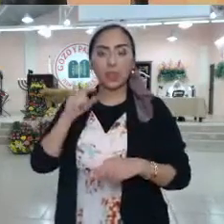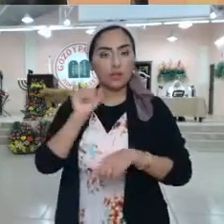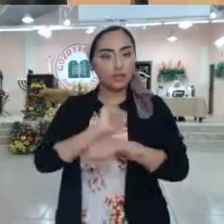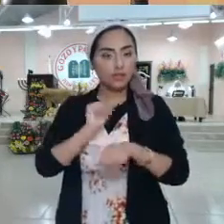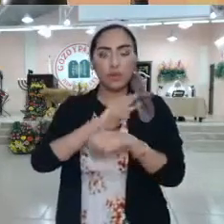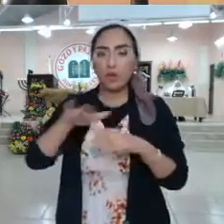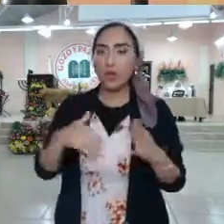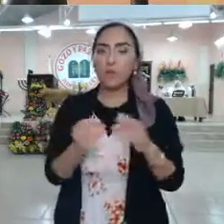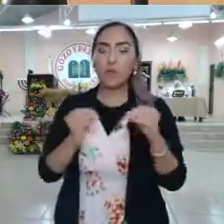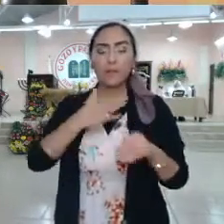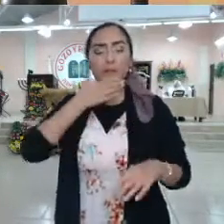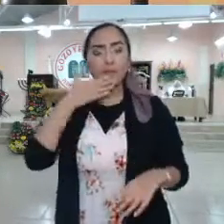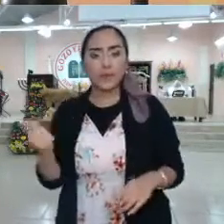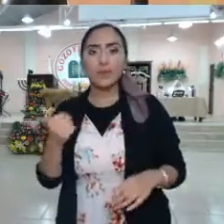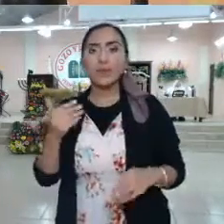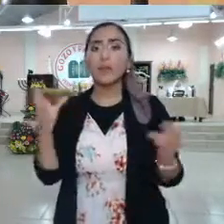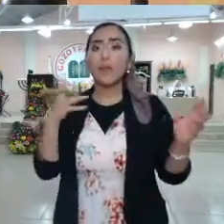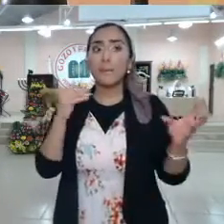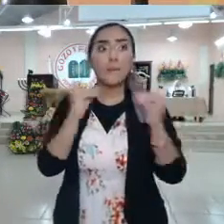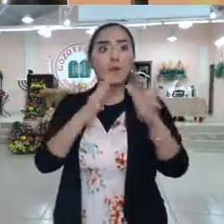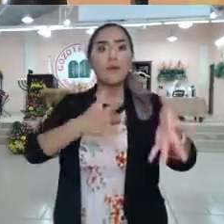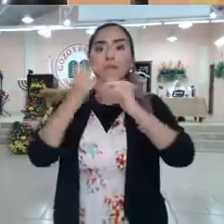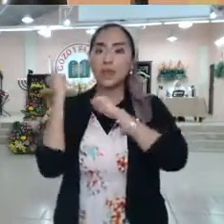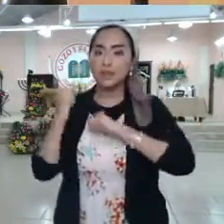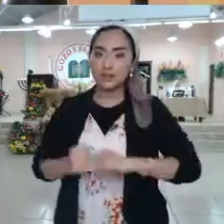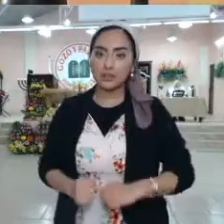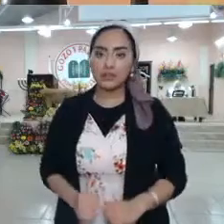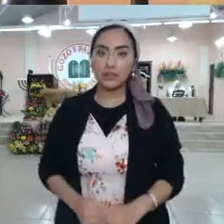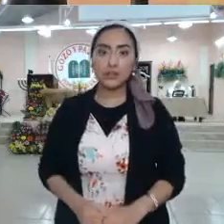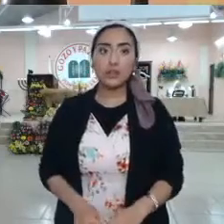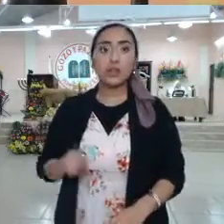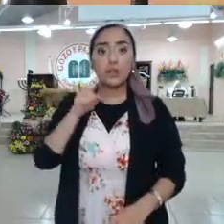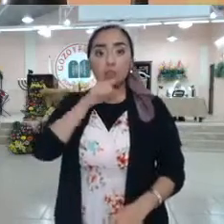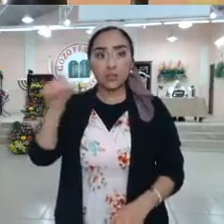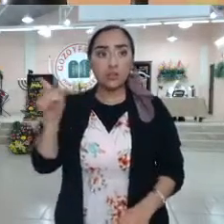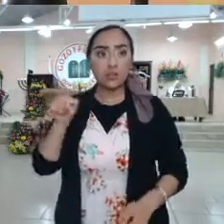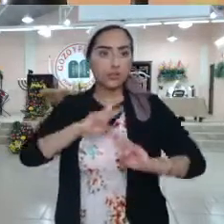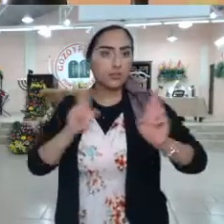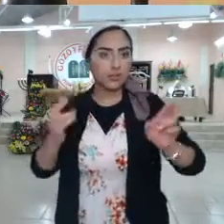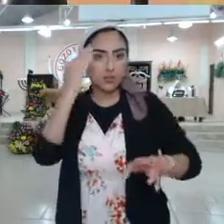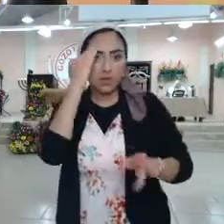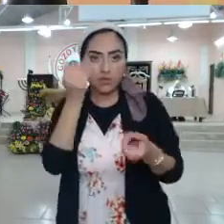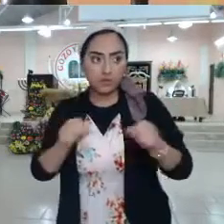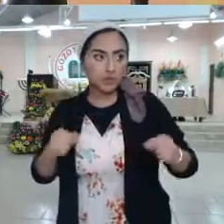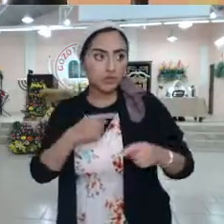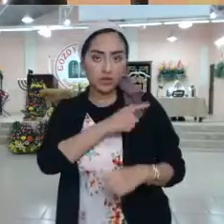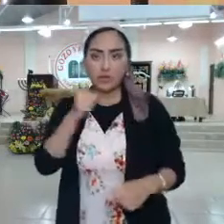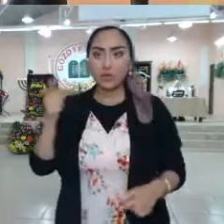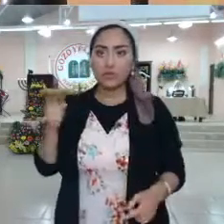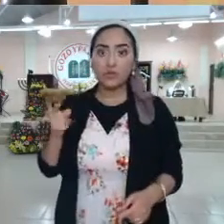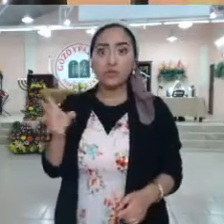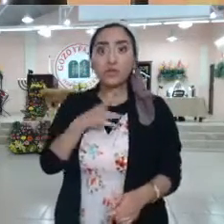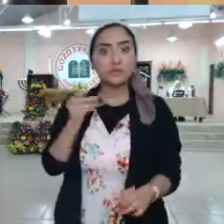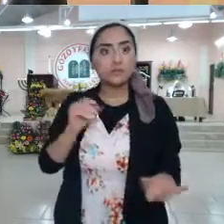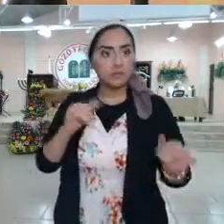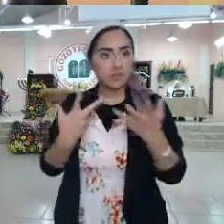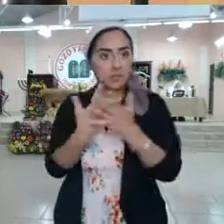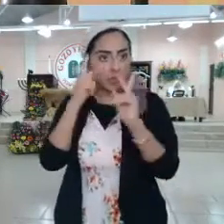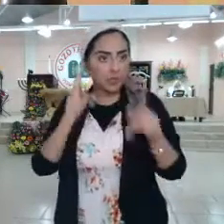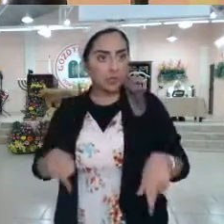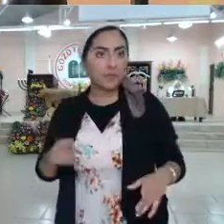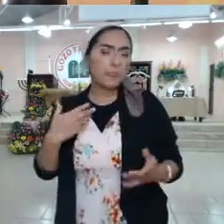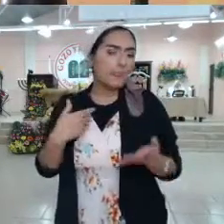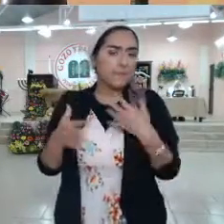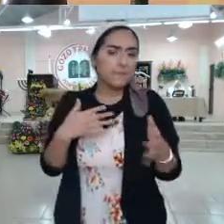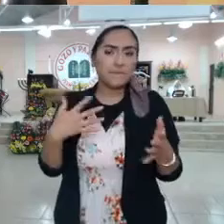a moment. So we're all going to work better, and faster. You know about the Torah. And